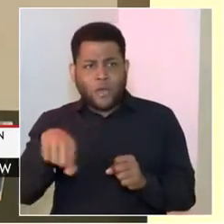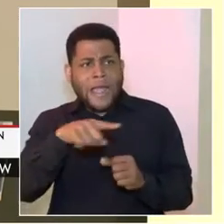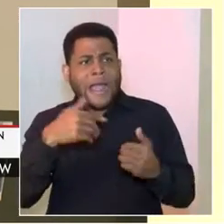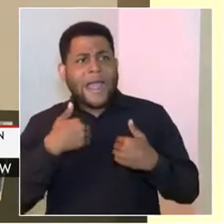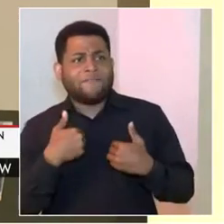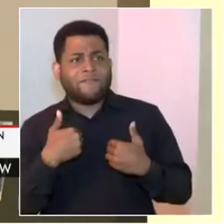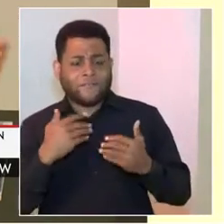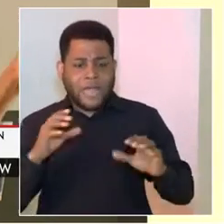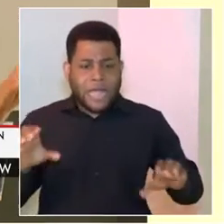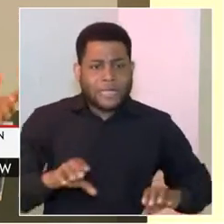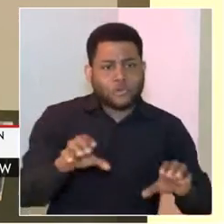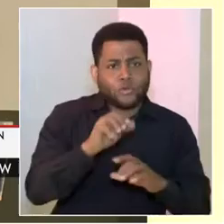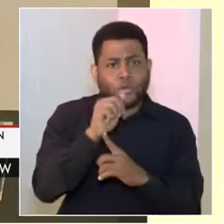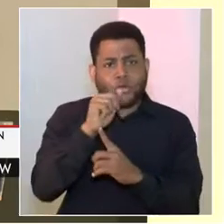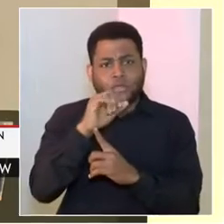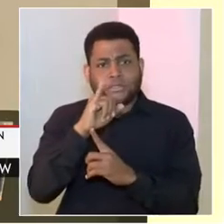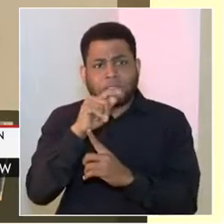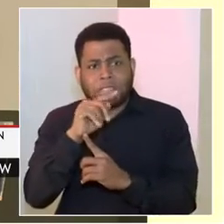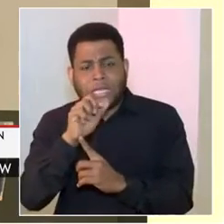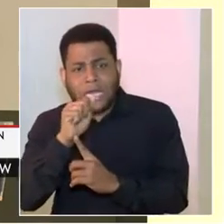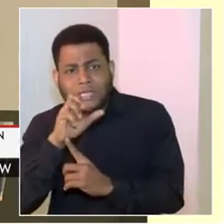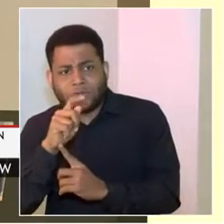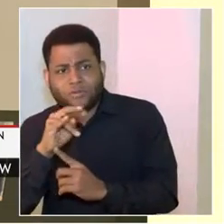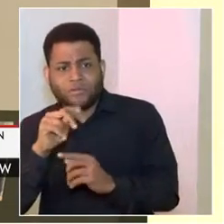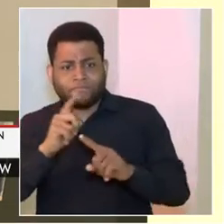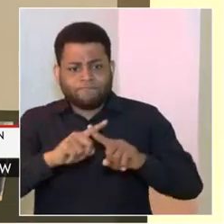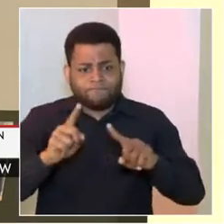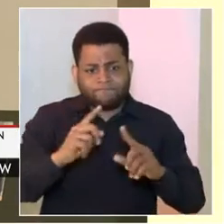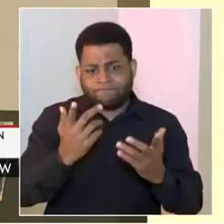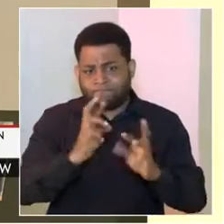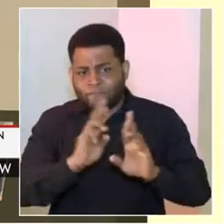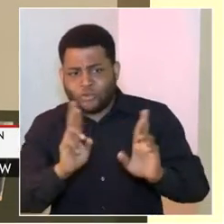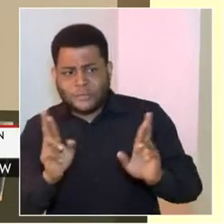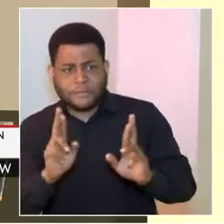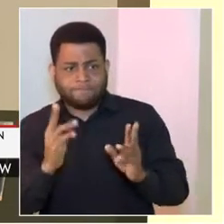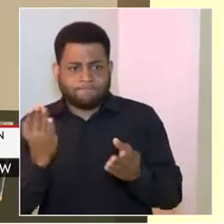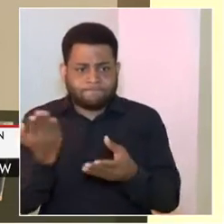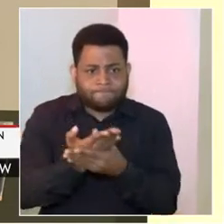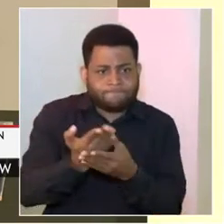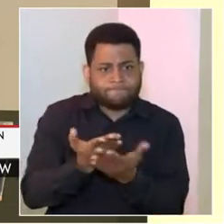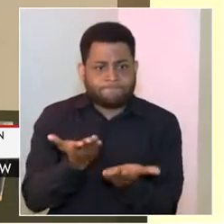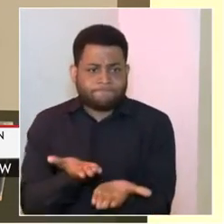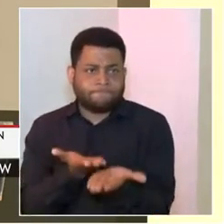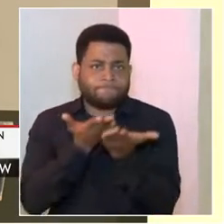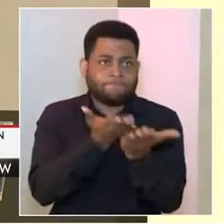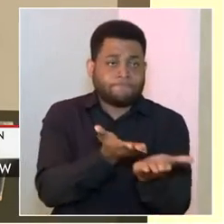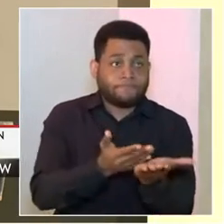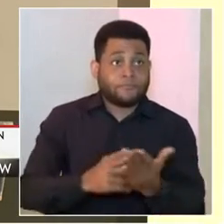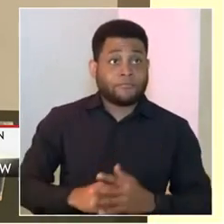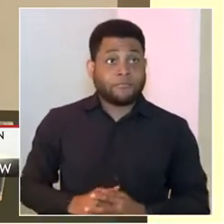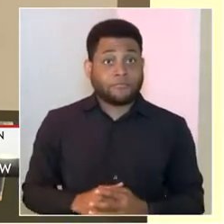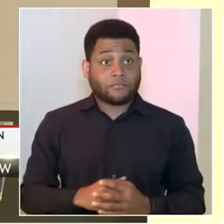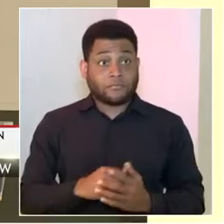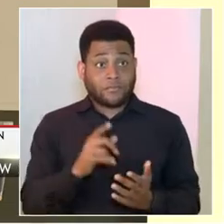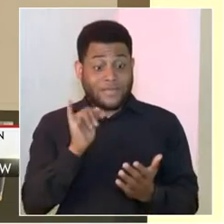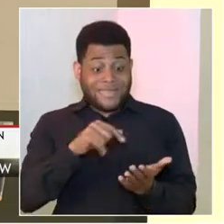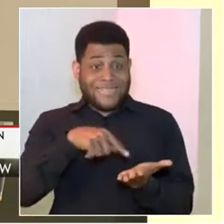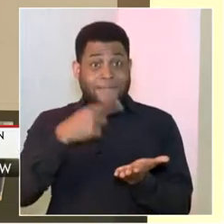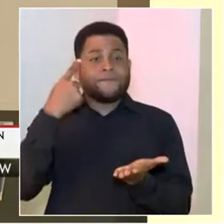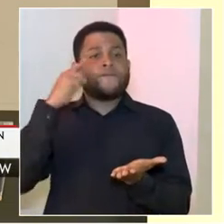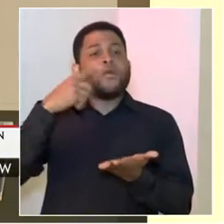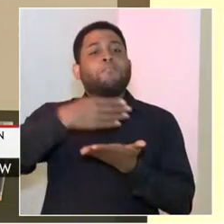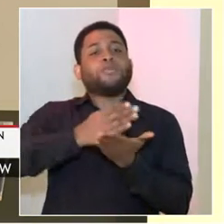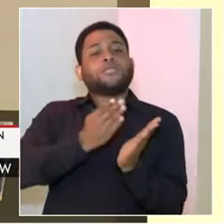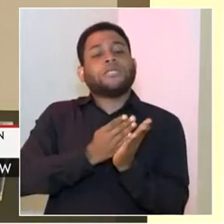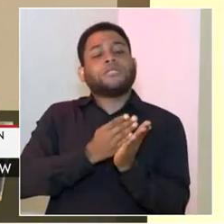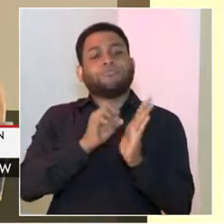time, budget recommendations in time for the budget season,